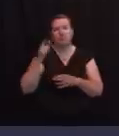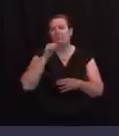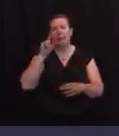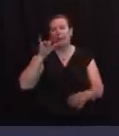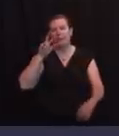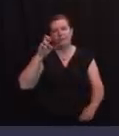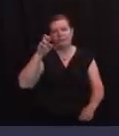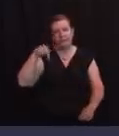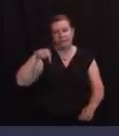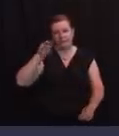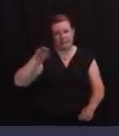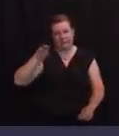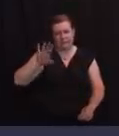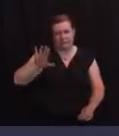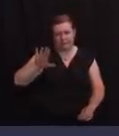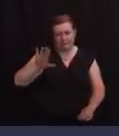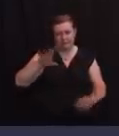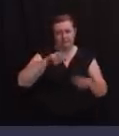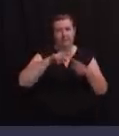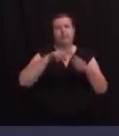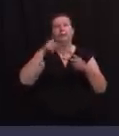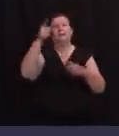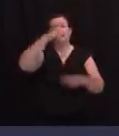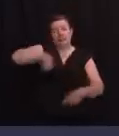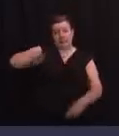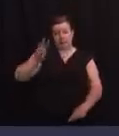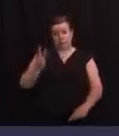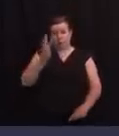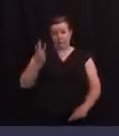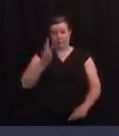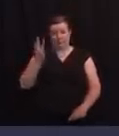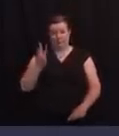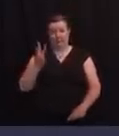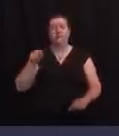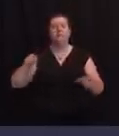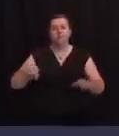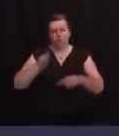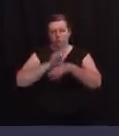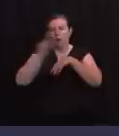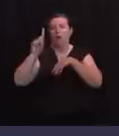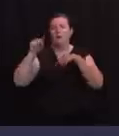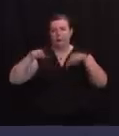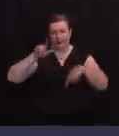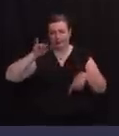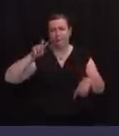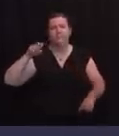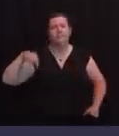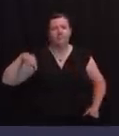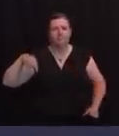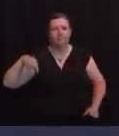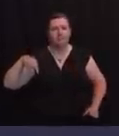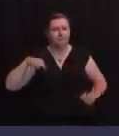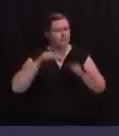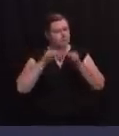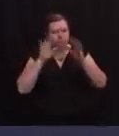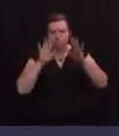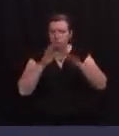virtually, and then we'll be back at it again a week from today here at 1 o'clock. Again, everybody, keep up the great work.